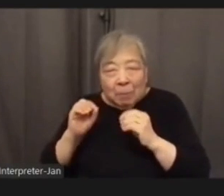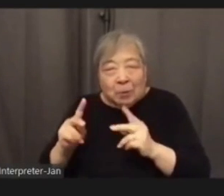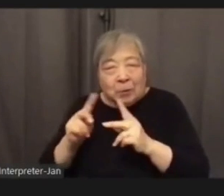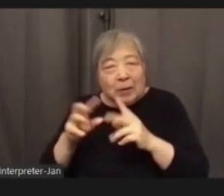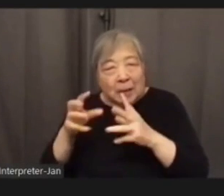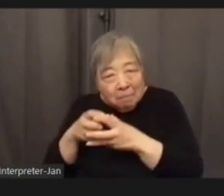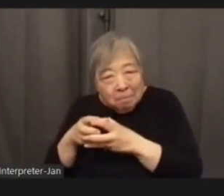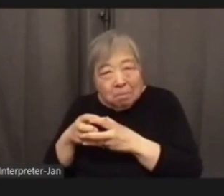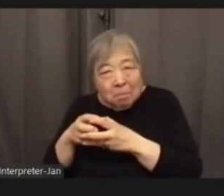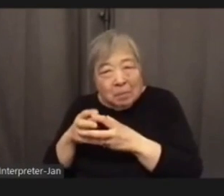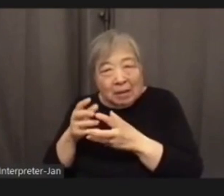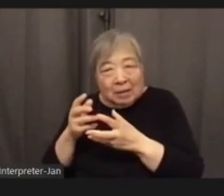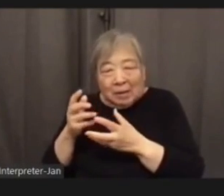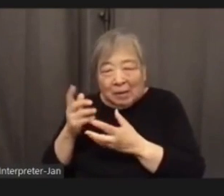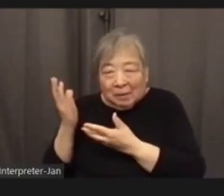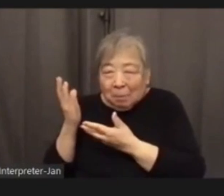her